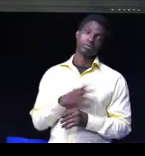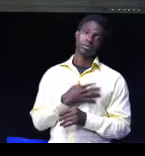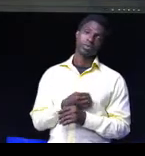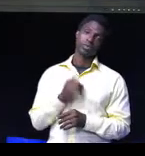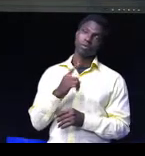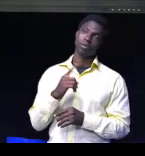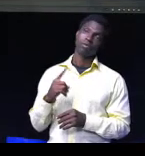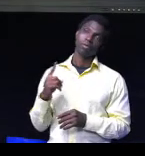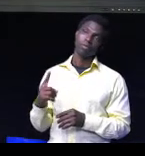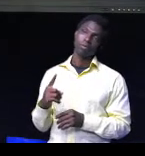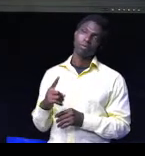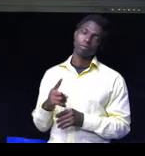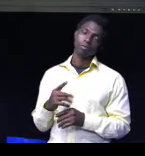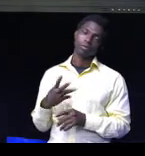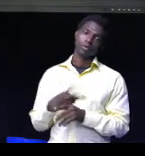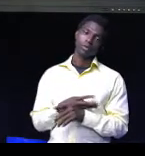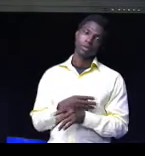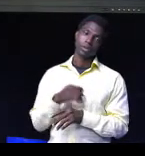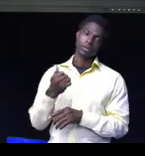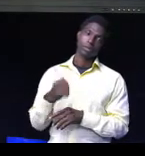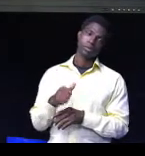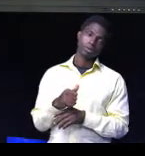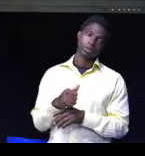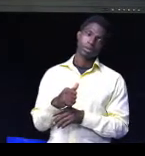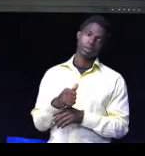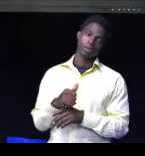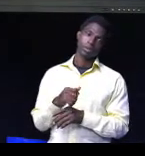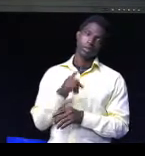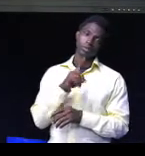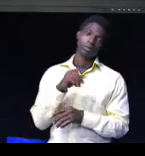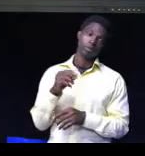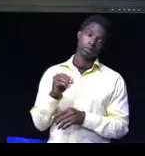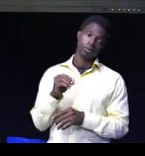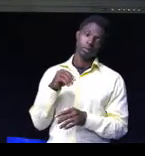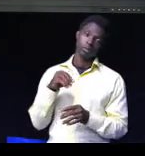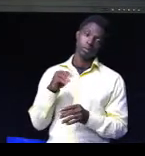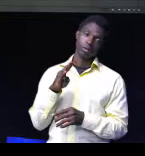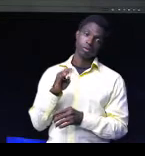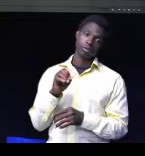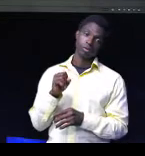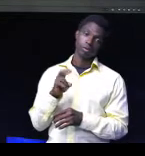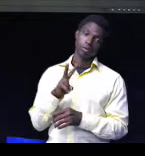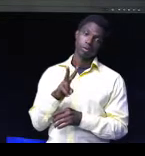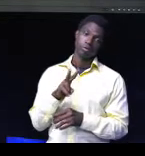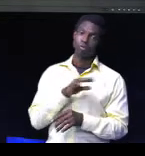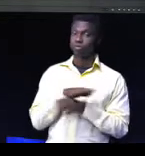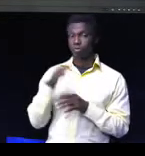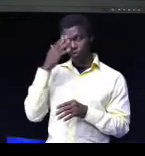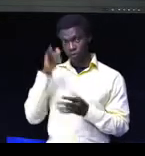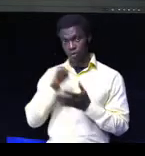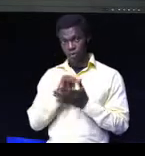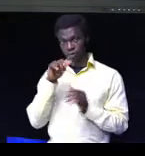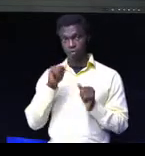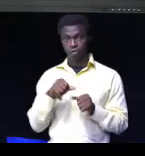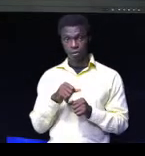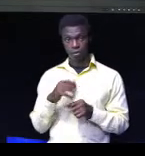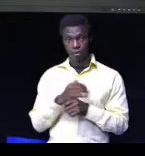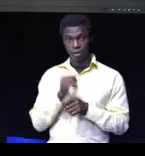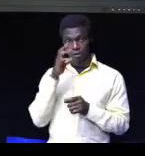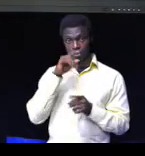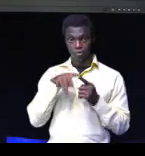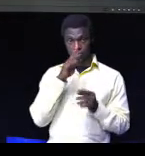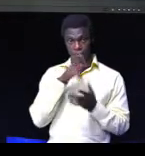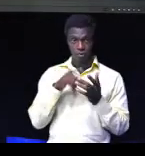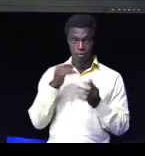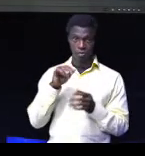2, and also 111 in base 2 to be multiplied by 10 base 2. Don't forget that you can still get a chance to be a